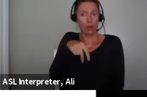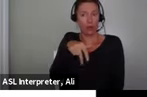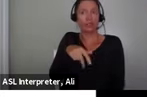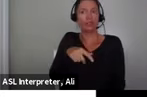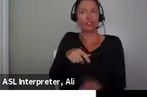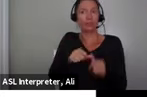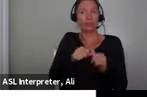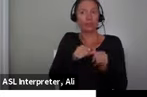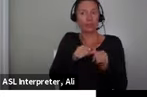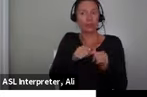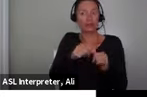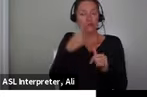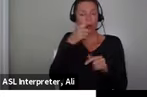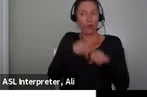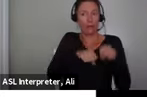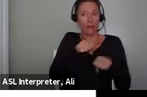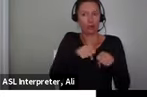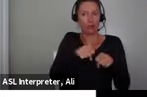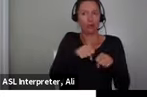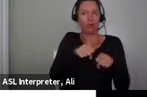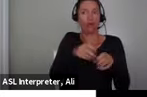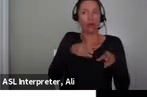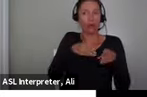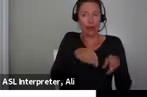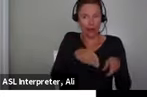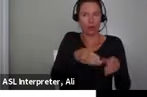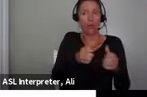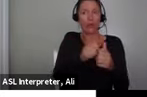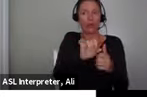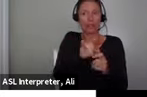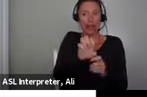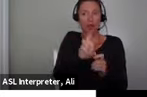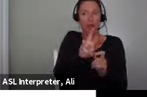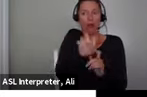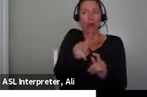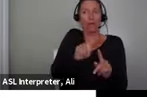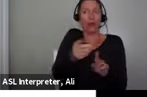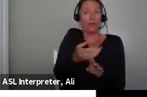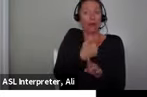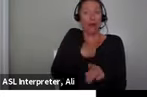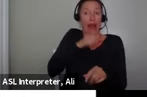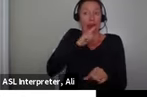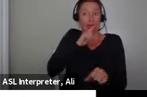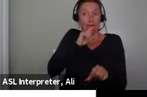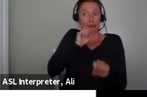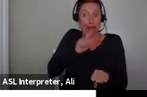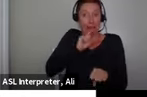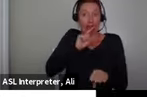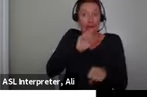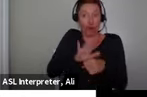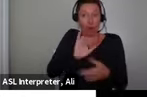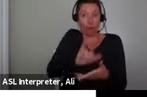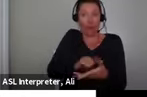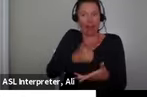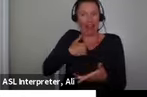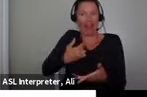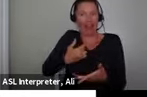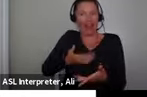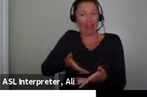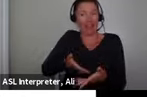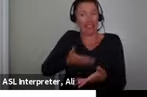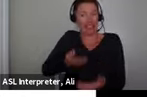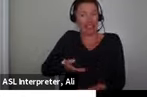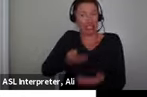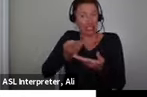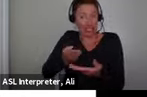continue on with the bicycle lanes. But before I can confirm that, I suggest you put that in a comment and we